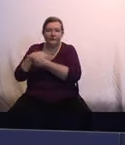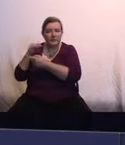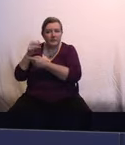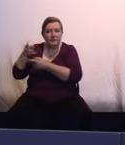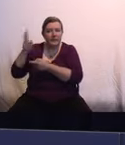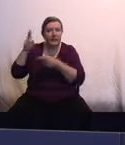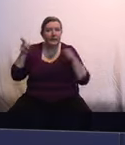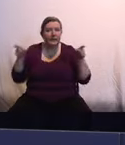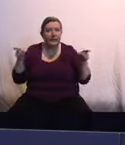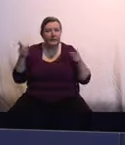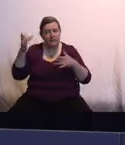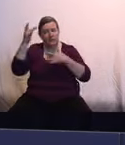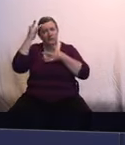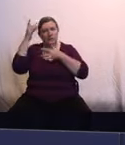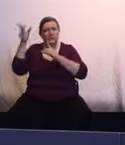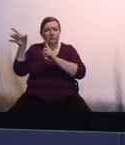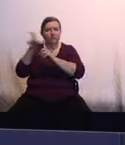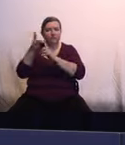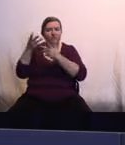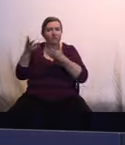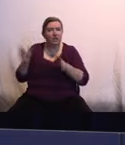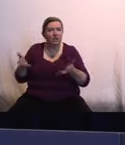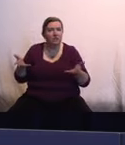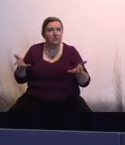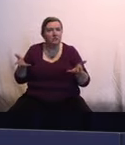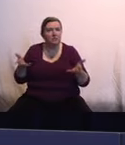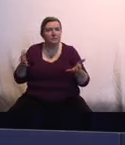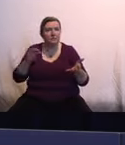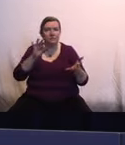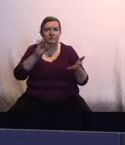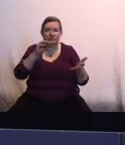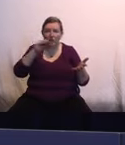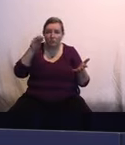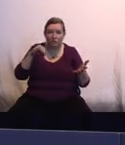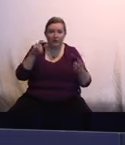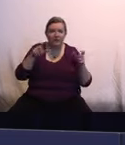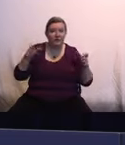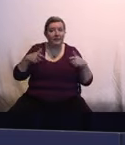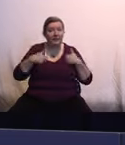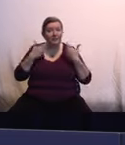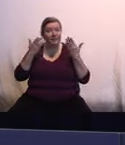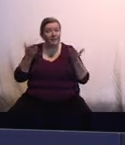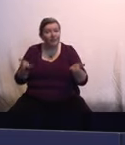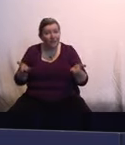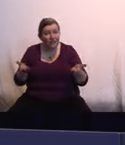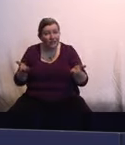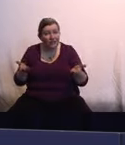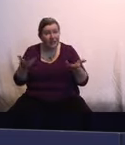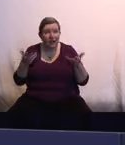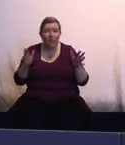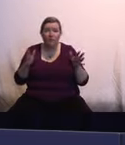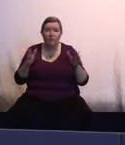Nearly 81% of the residents in our nursing homes and assisted living facilities have received a booster,